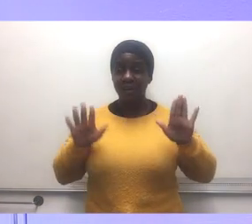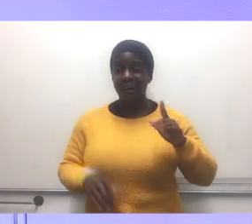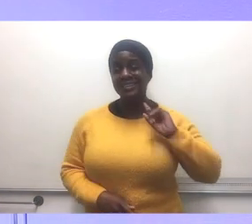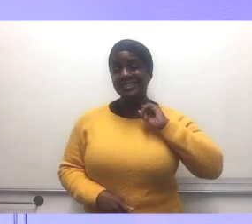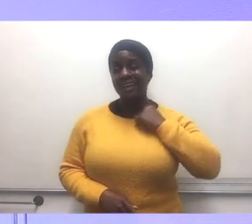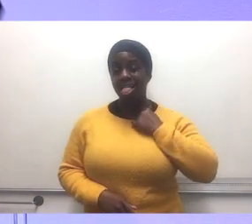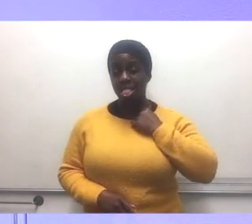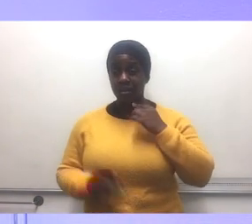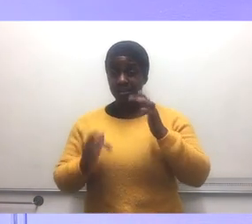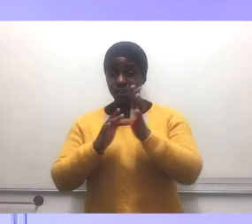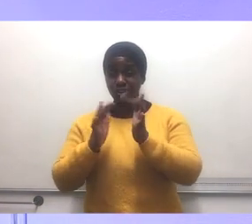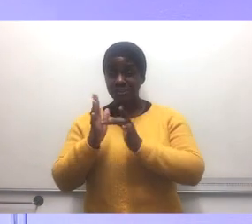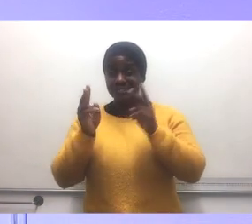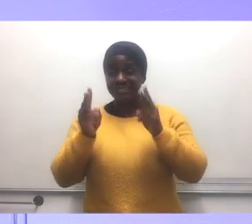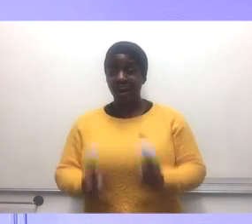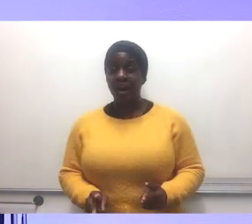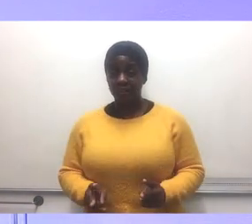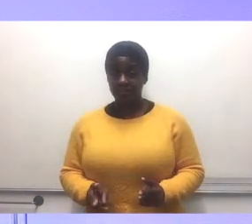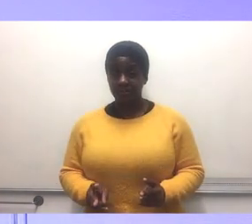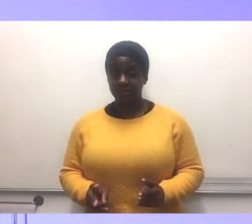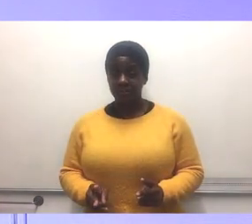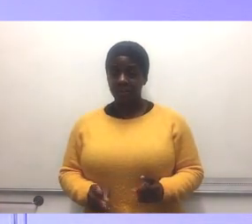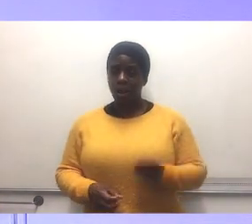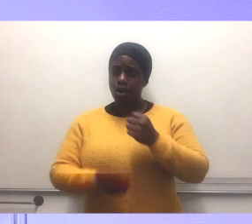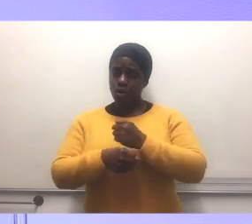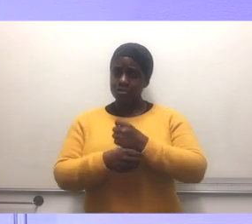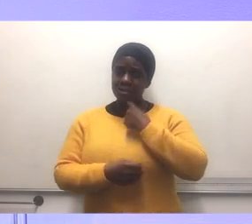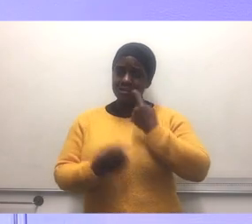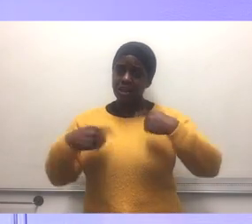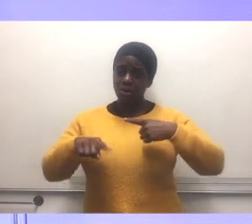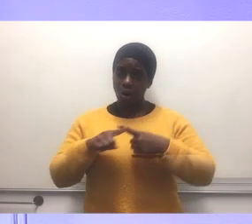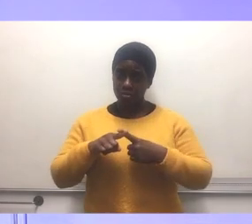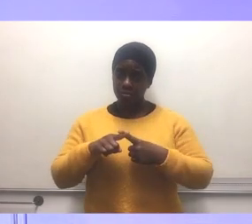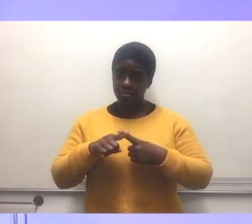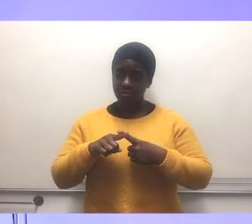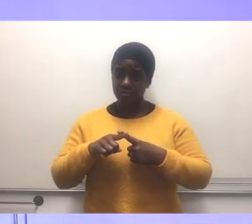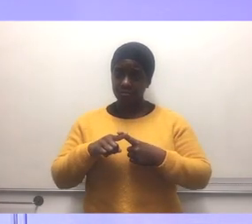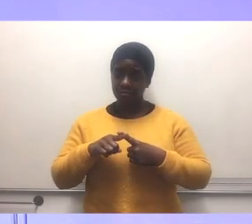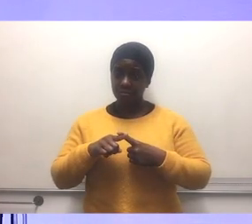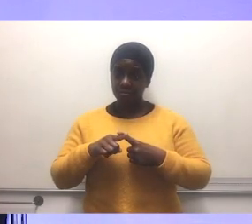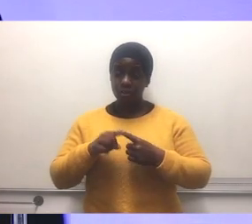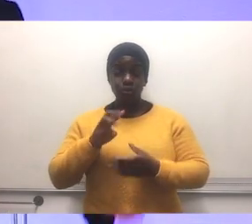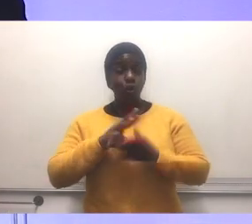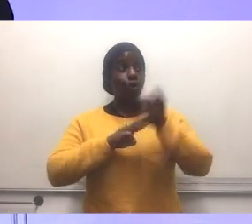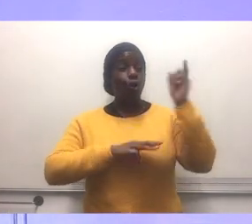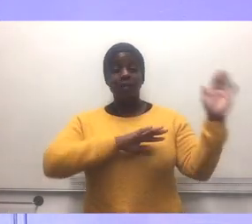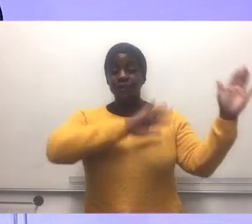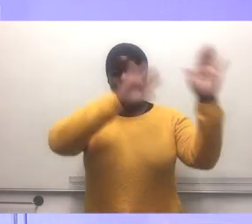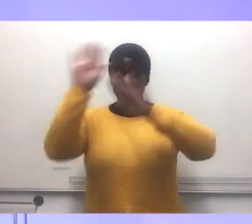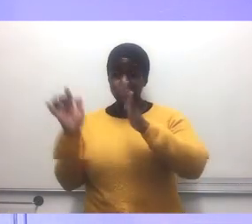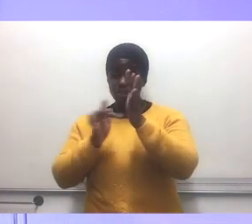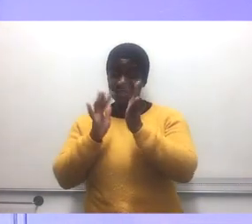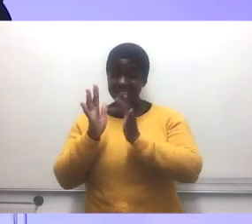Jesus died. The gospel tonight tells us that the God of the universe,